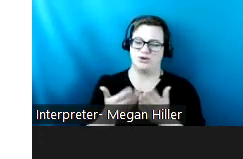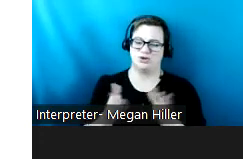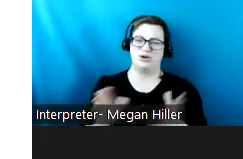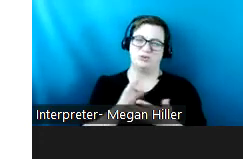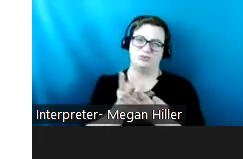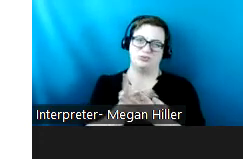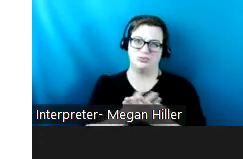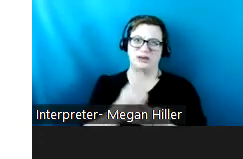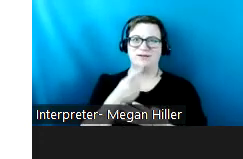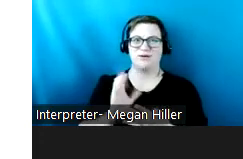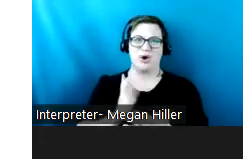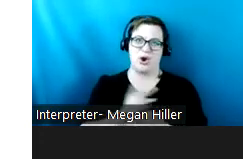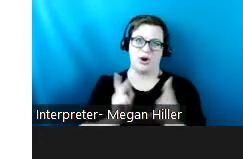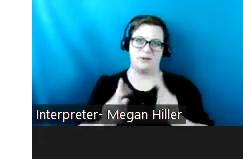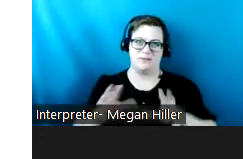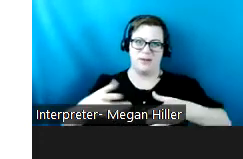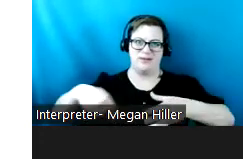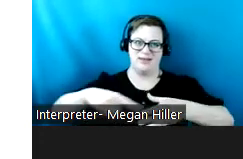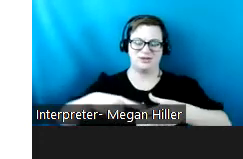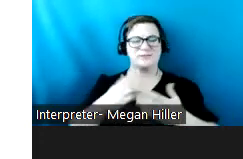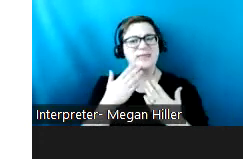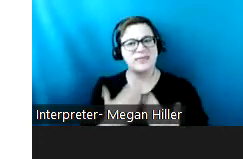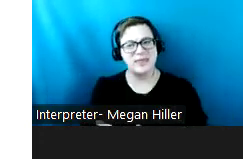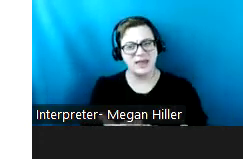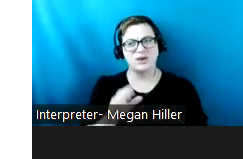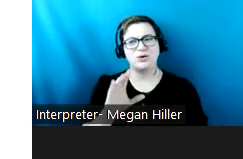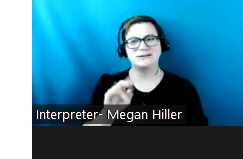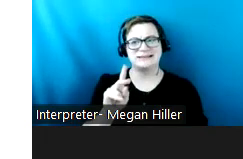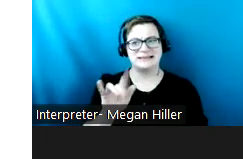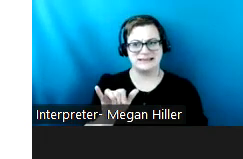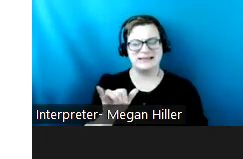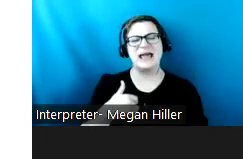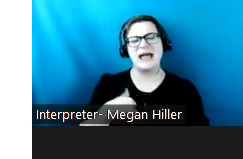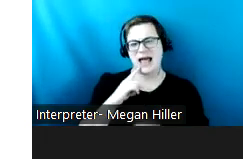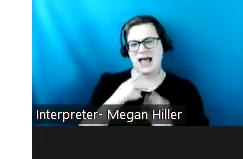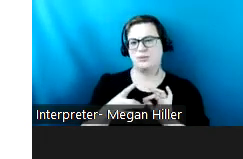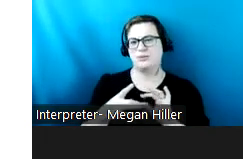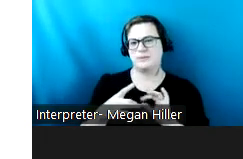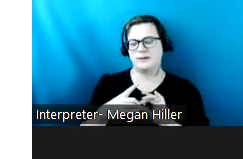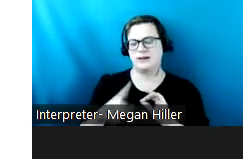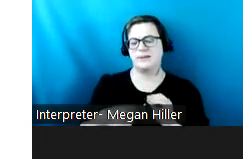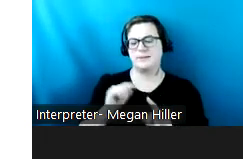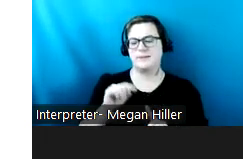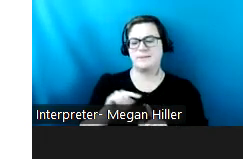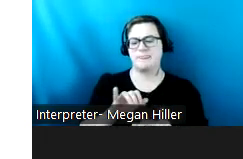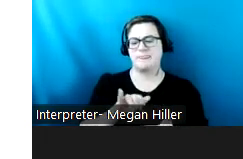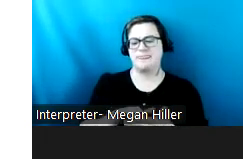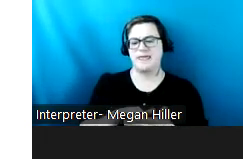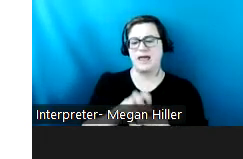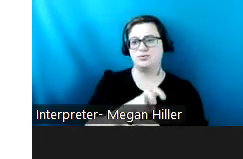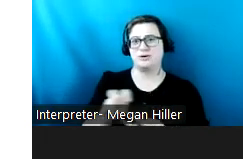serve. Thank you so much, Cindy. I'll address a little bit on that moving